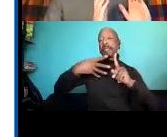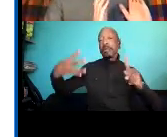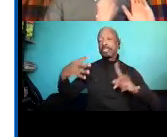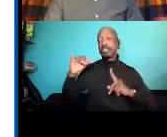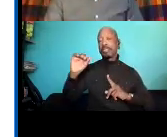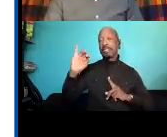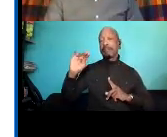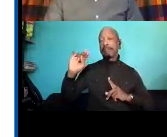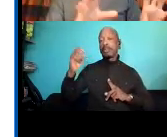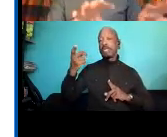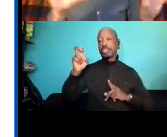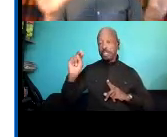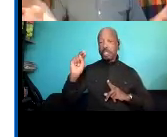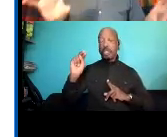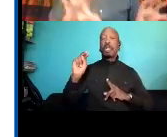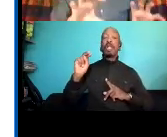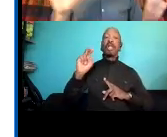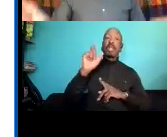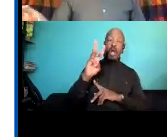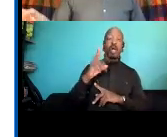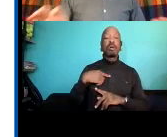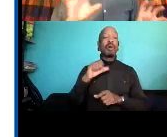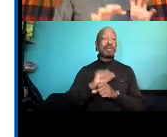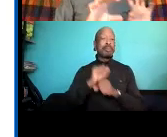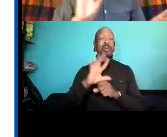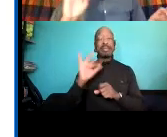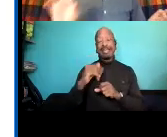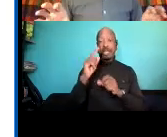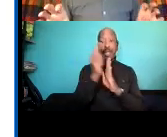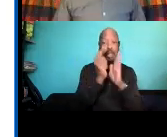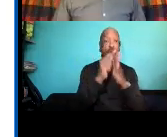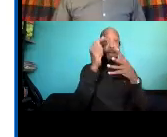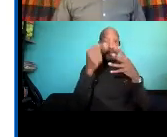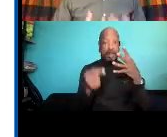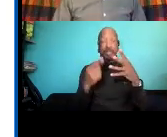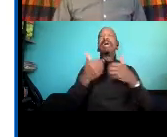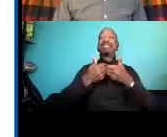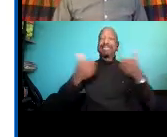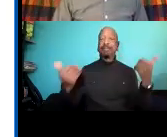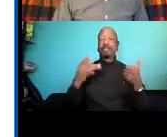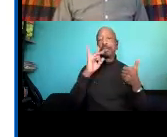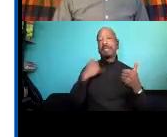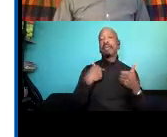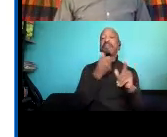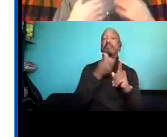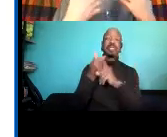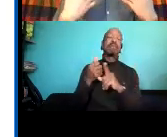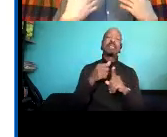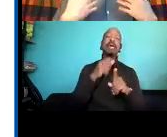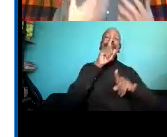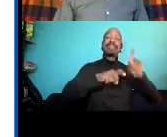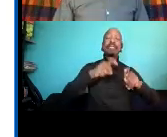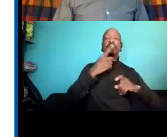when it comes to employment law. All of those areas of law are separate and they've each created their own test for what it means to be an employee.